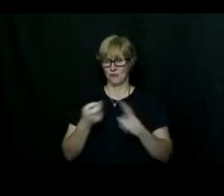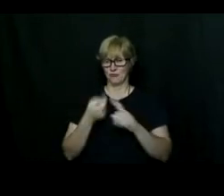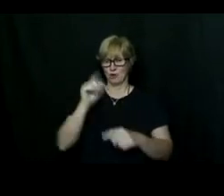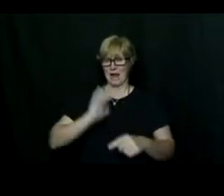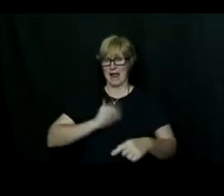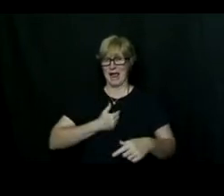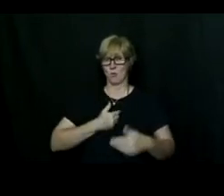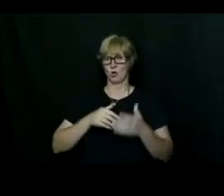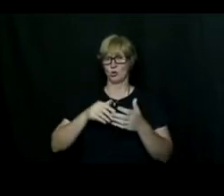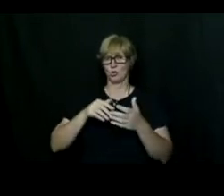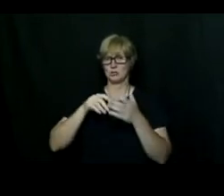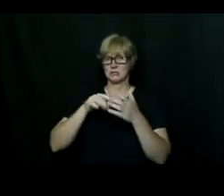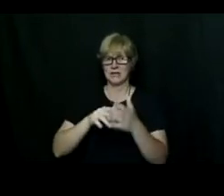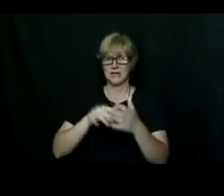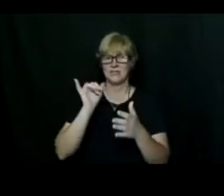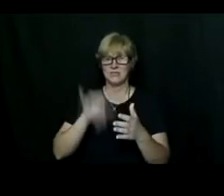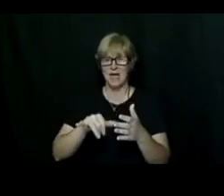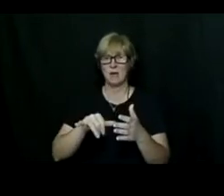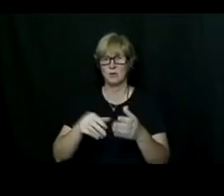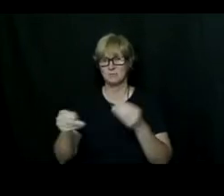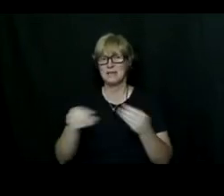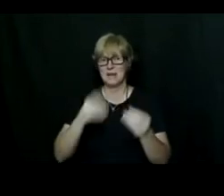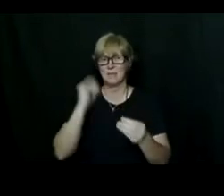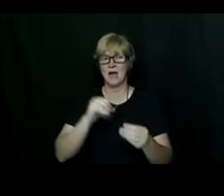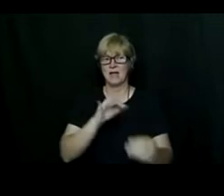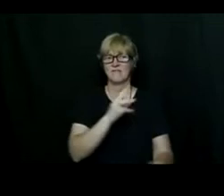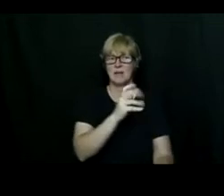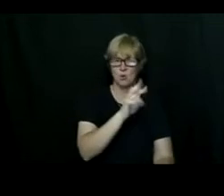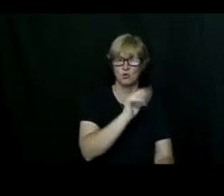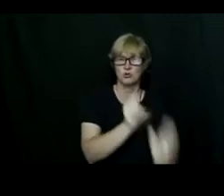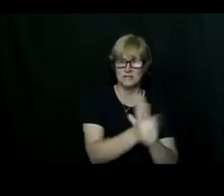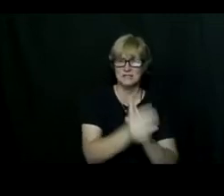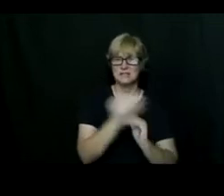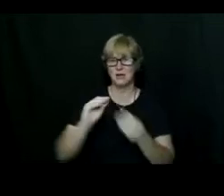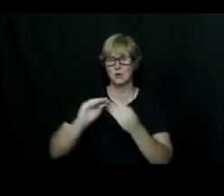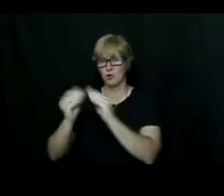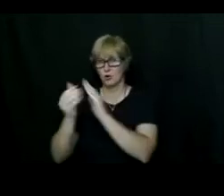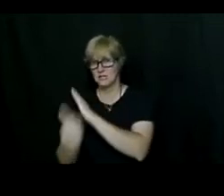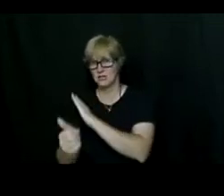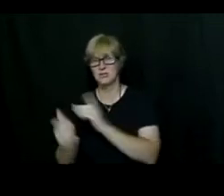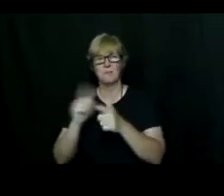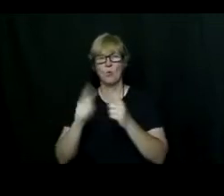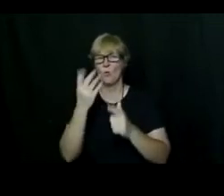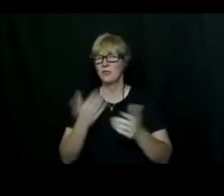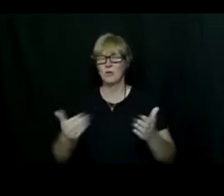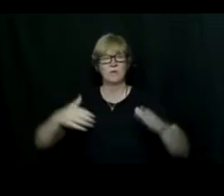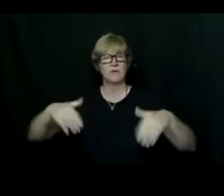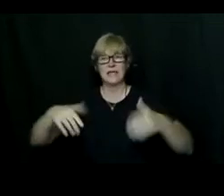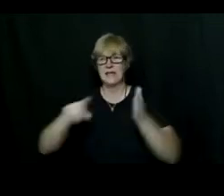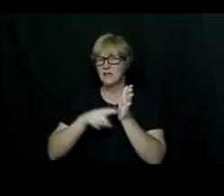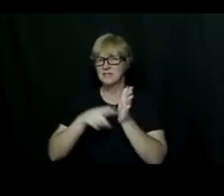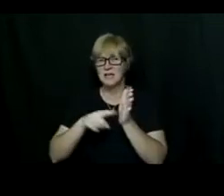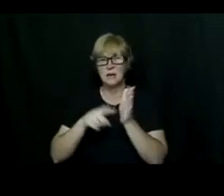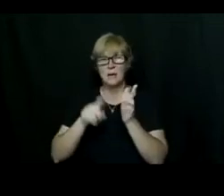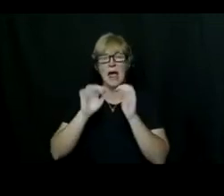the association of fine motor skills with numerical skills. But one thing that we really haven't looked into is how this is all